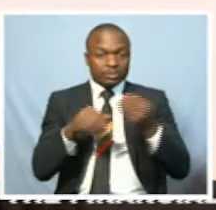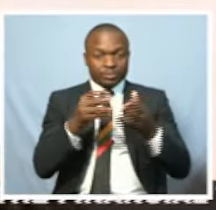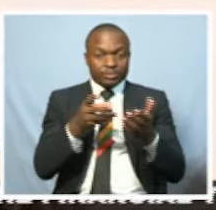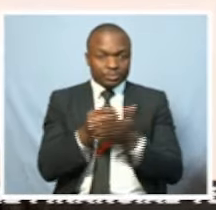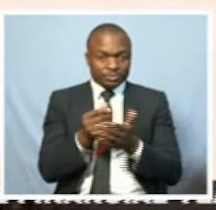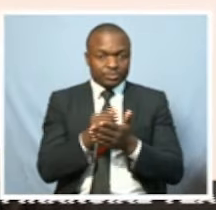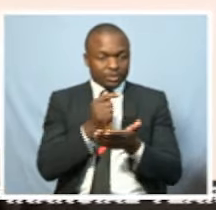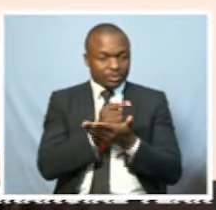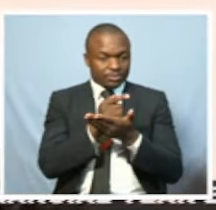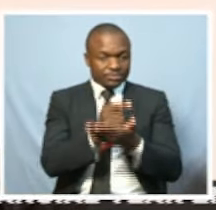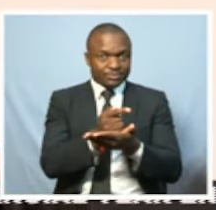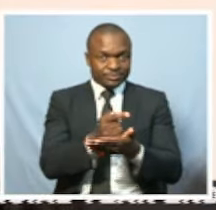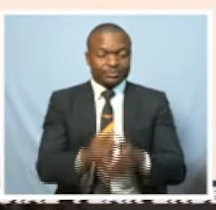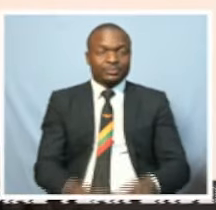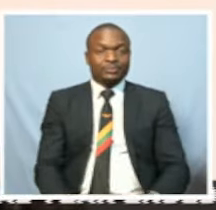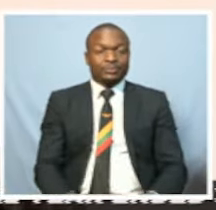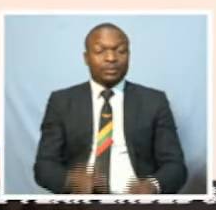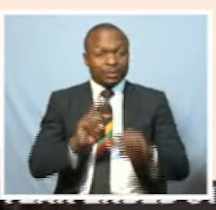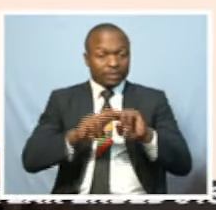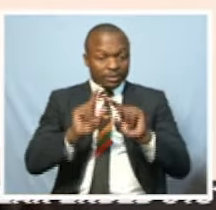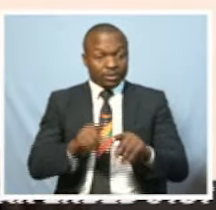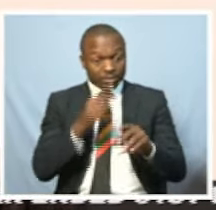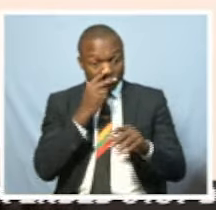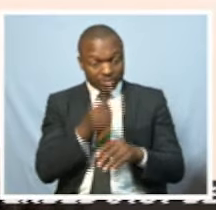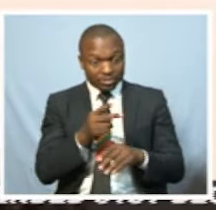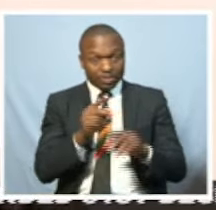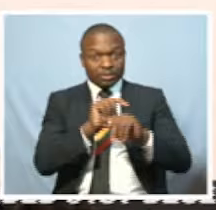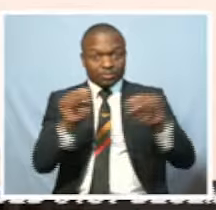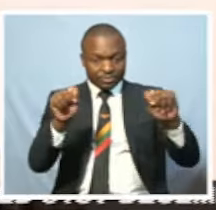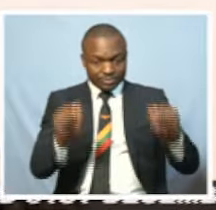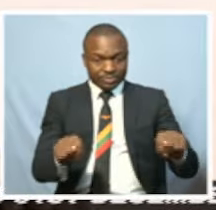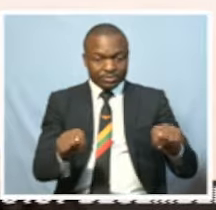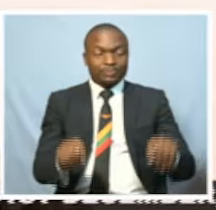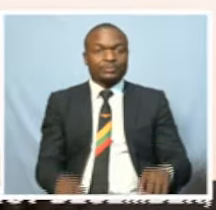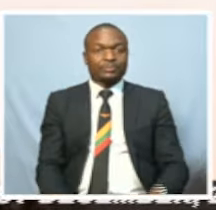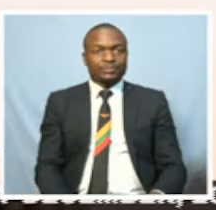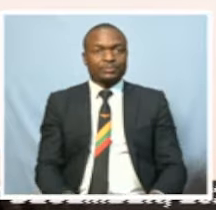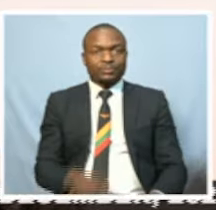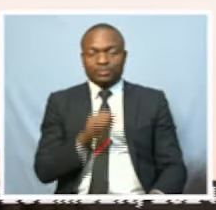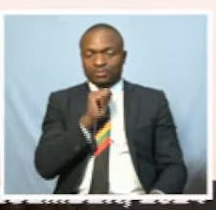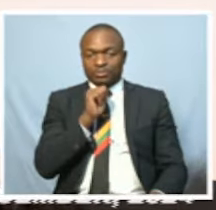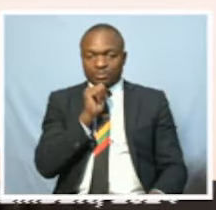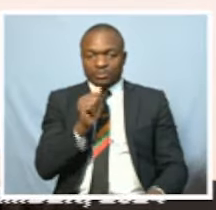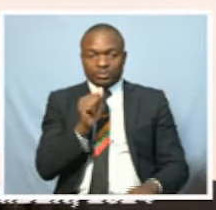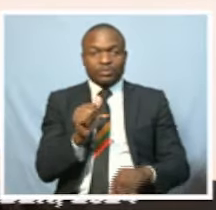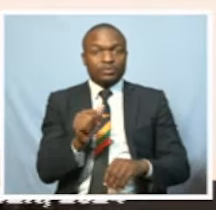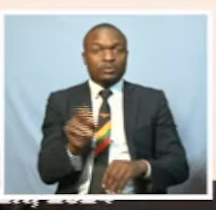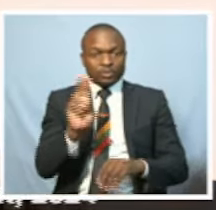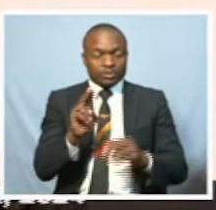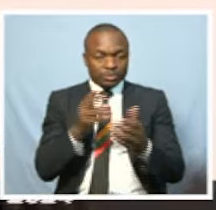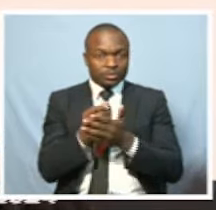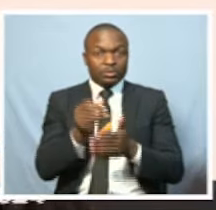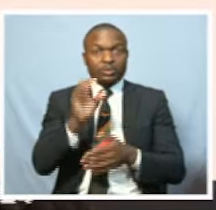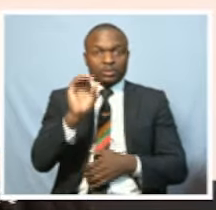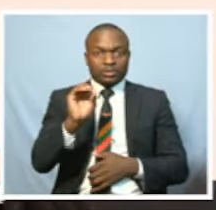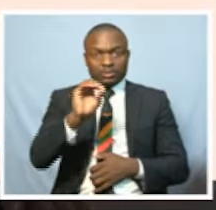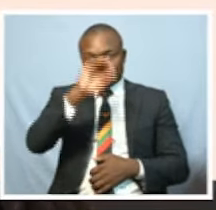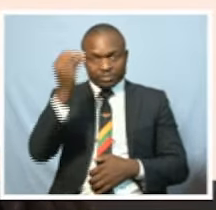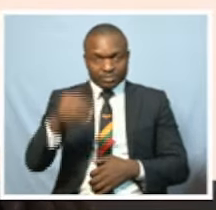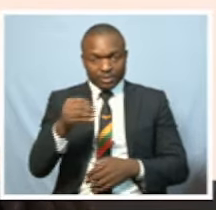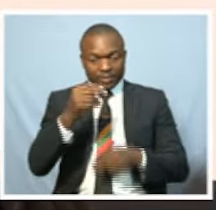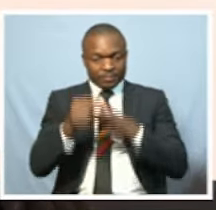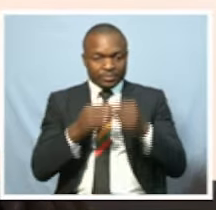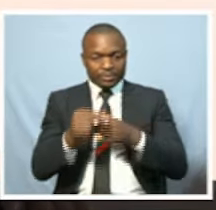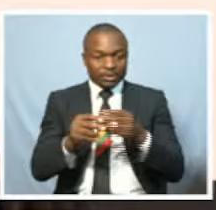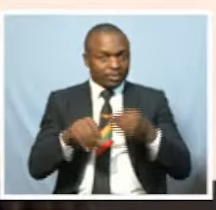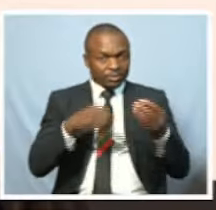on grants. Chair, as you can see on the table, we unspent funds is 0%, meaning that